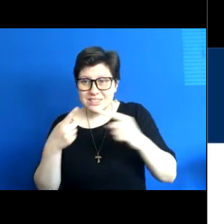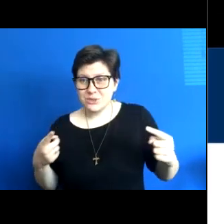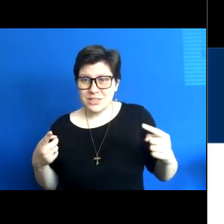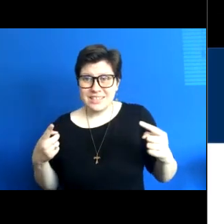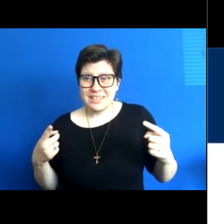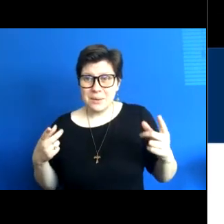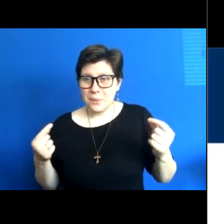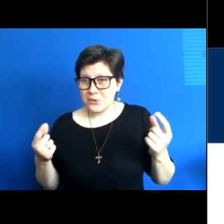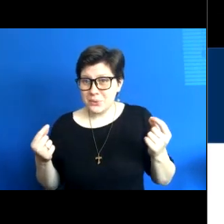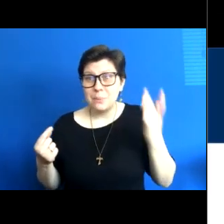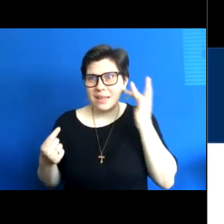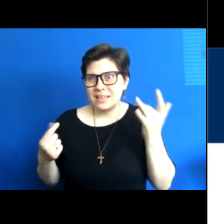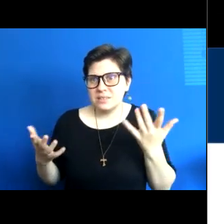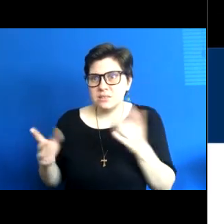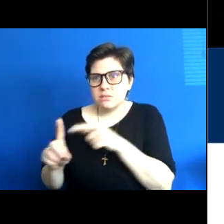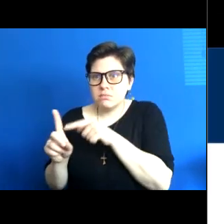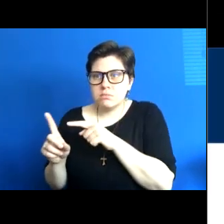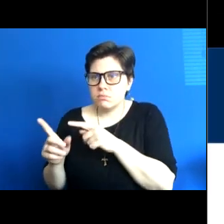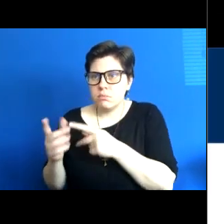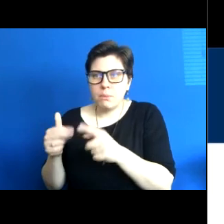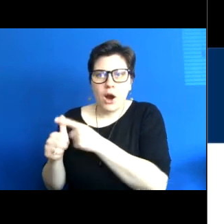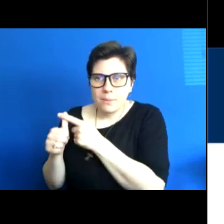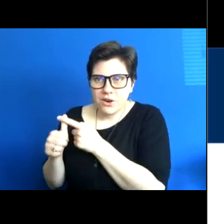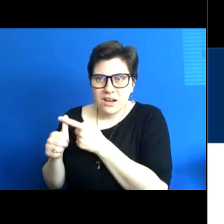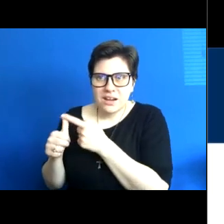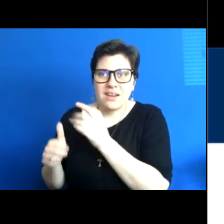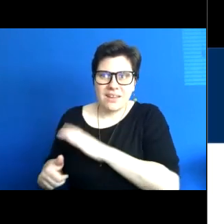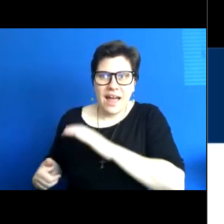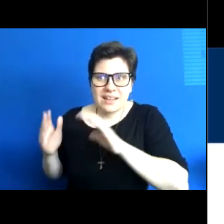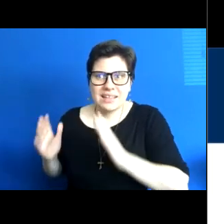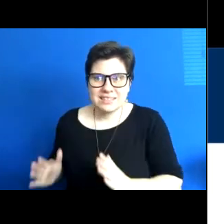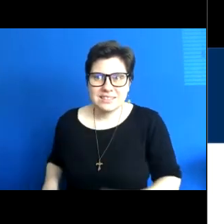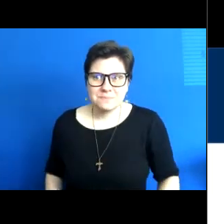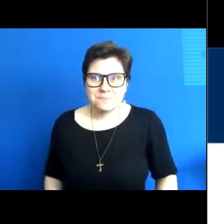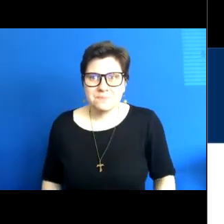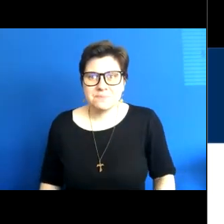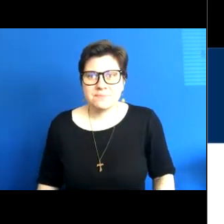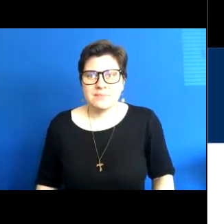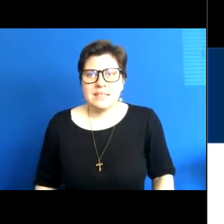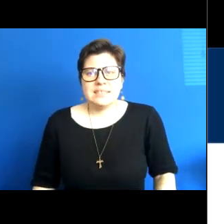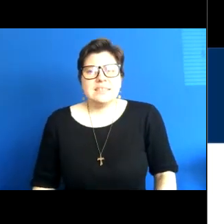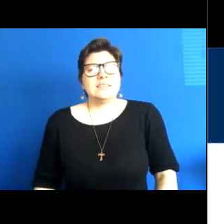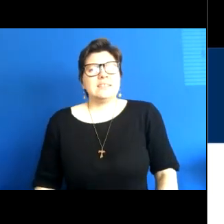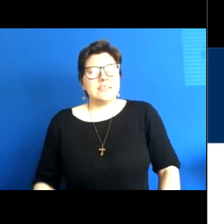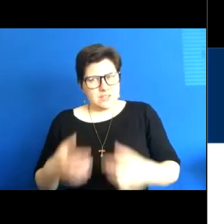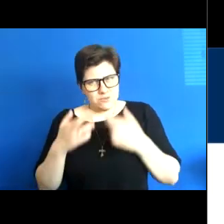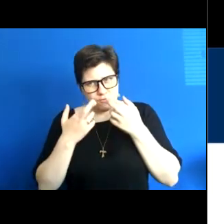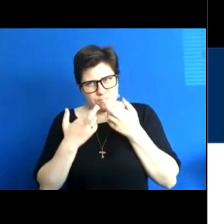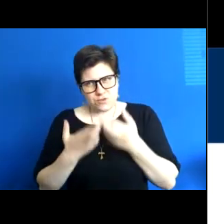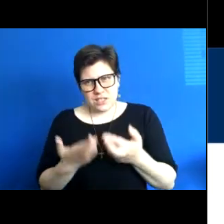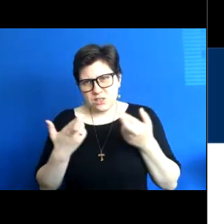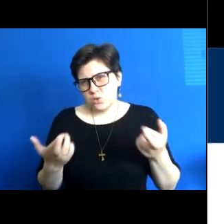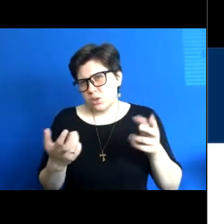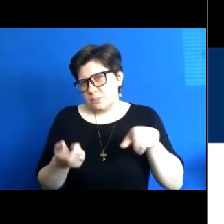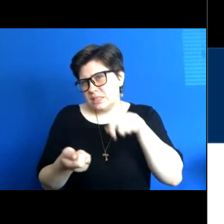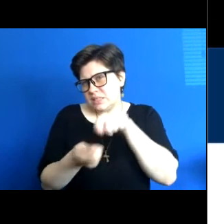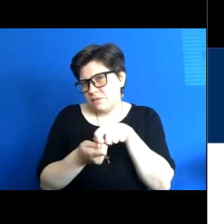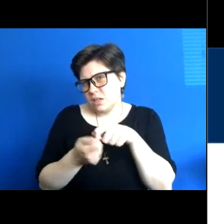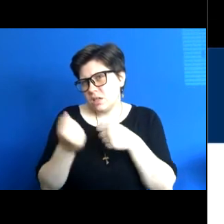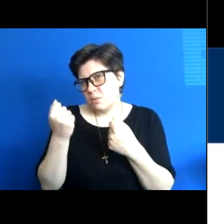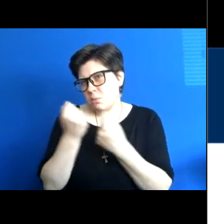because they, again, we know they're the primary catechist. So I'm not sure about any resources in terms of supporting